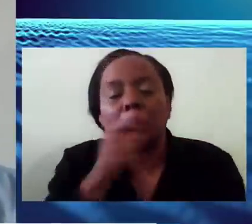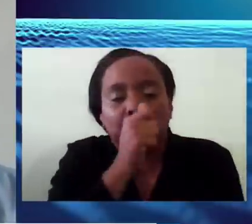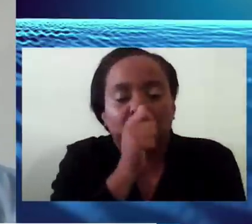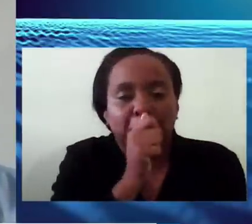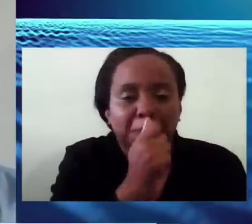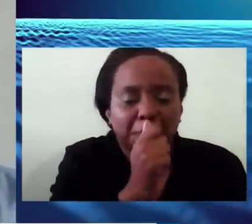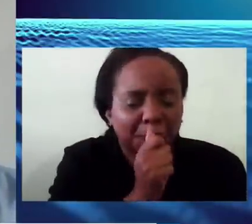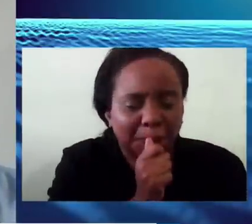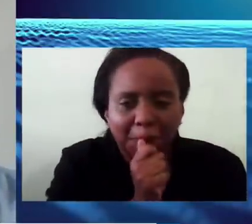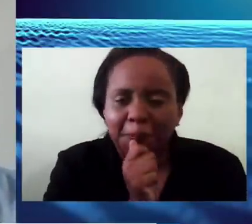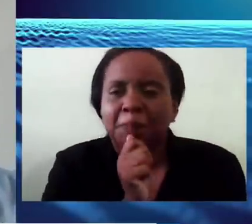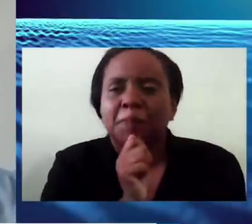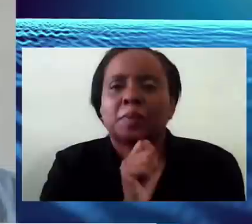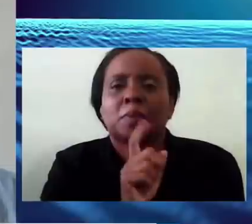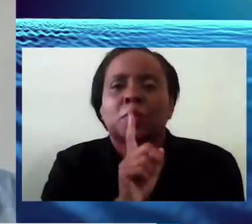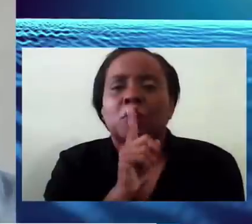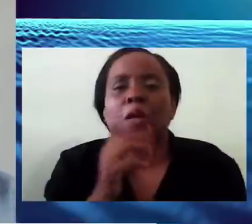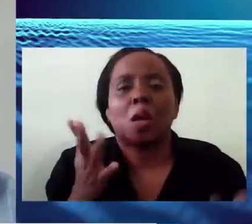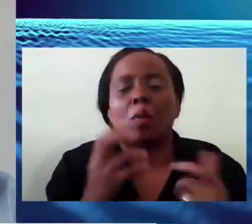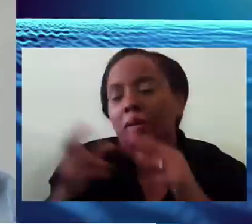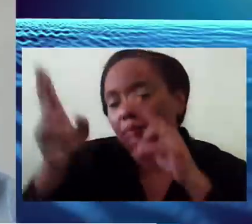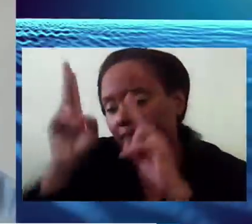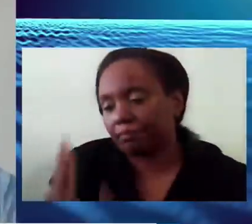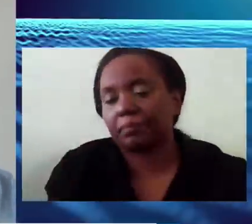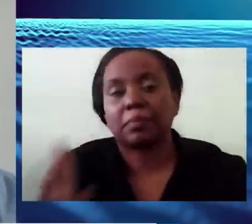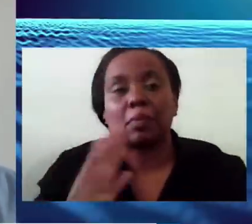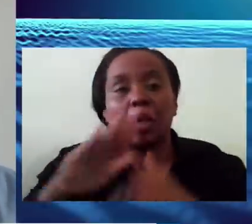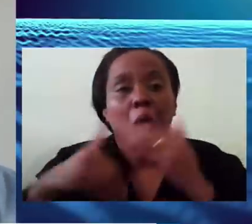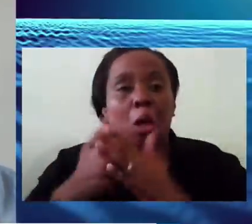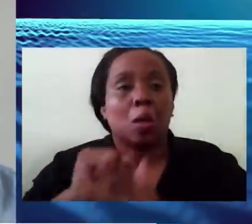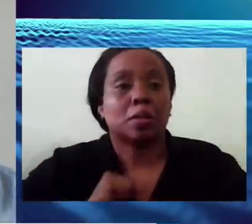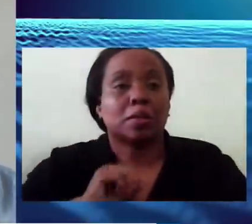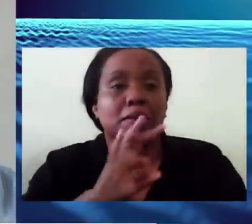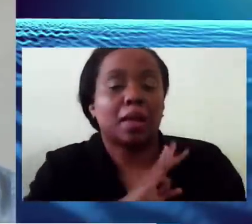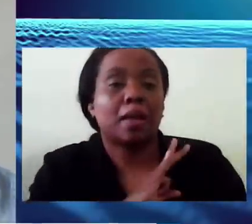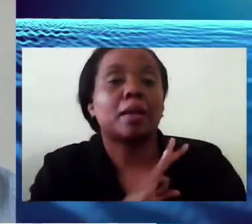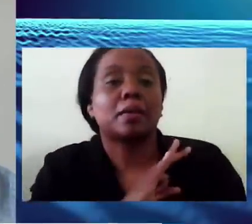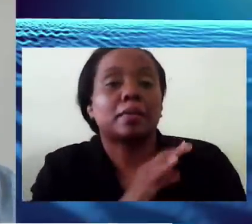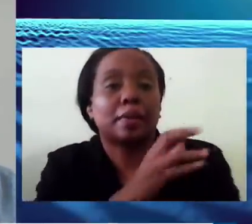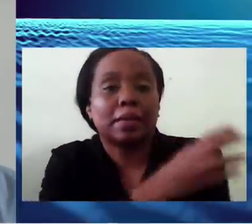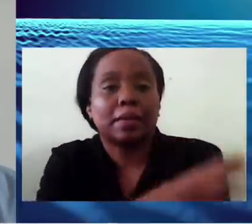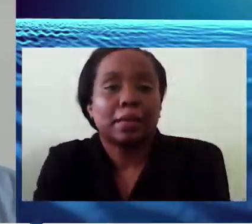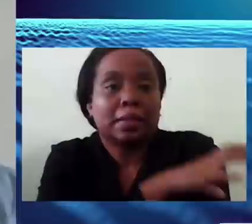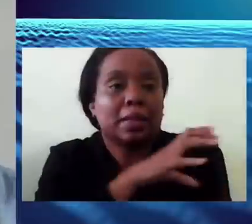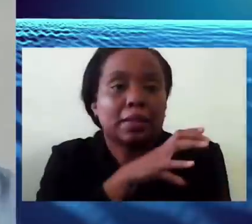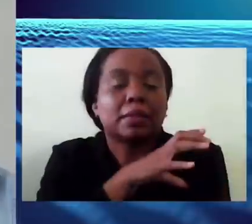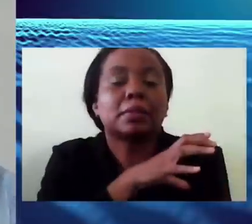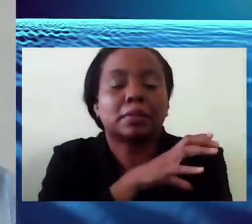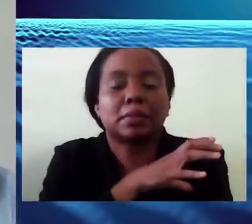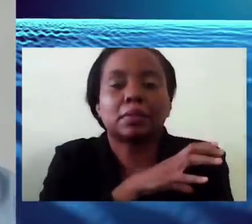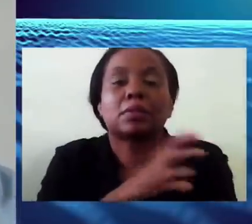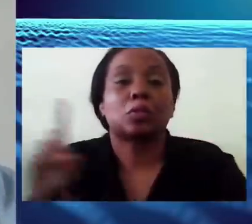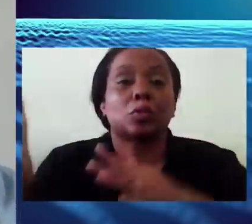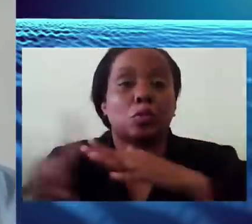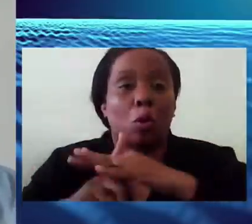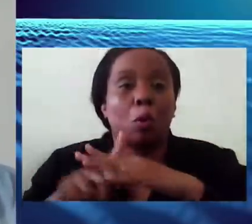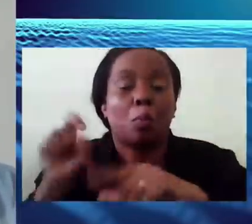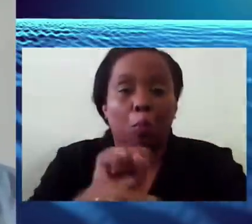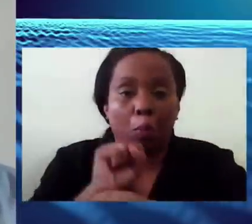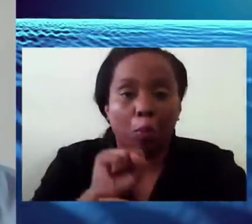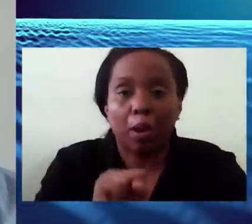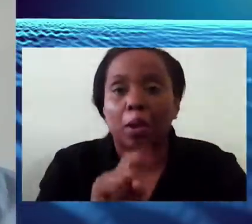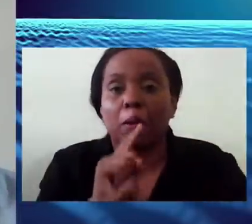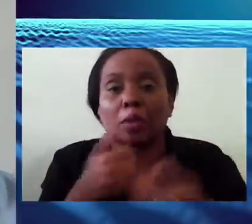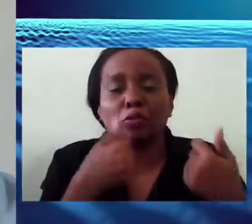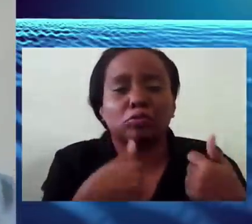salute all categories of staff at our institutions for coming out to work and for trying desperately